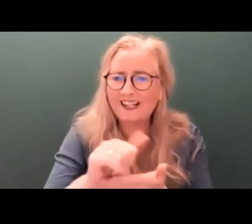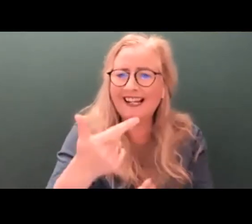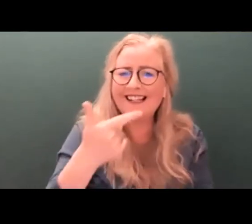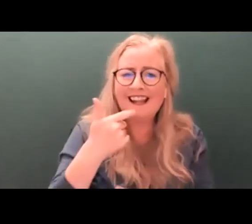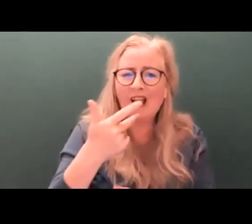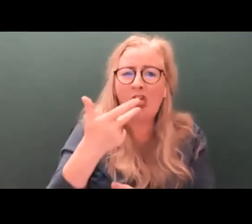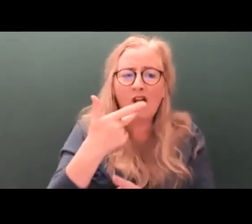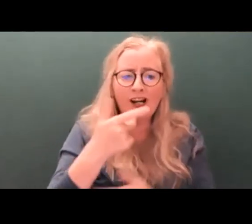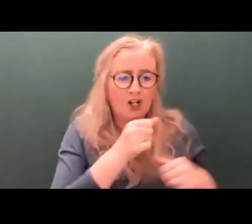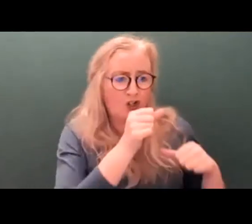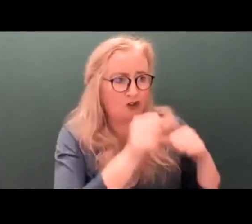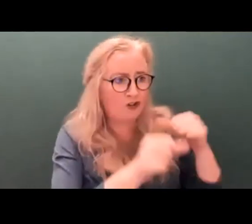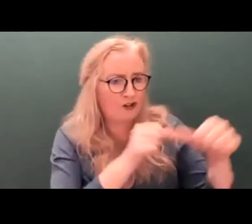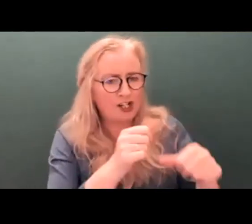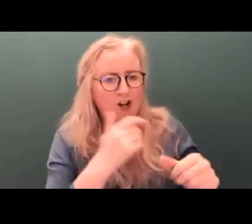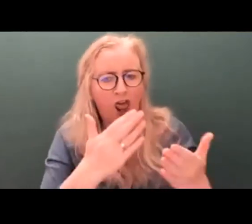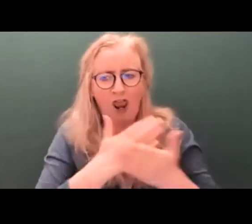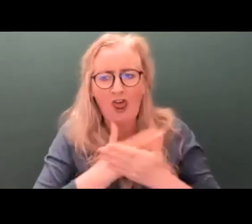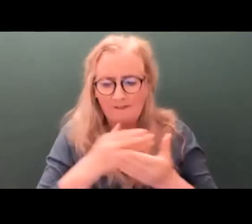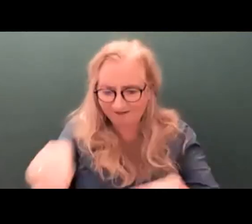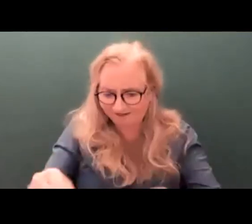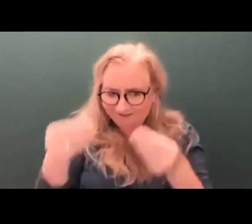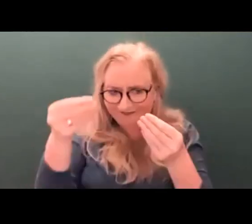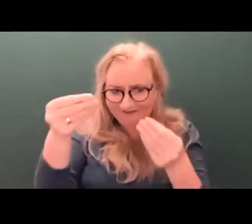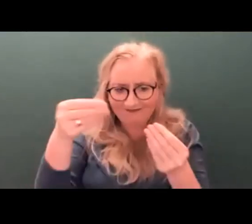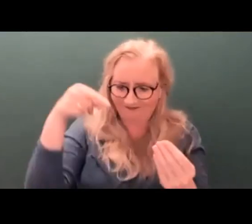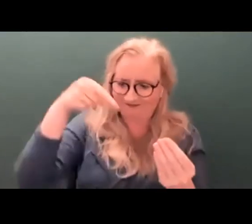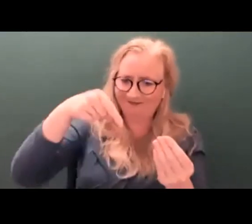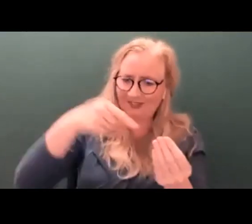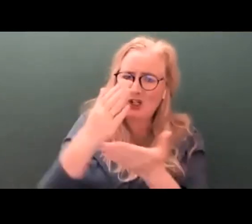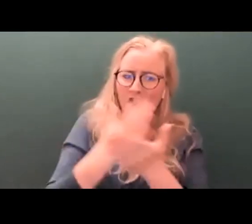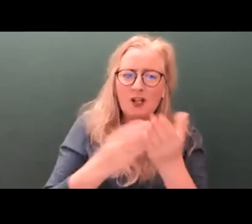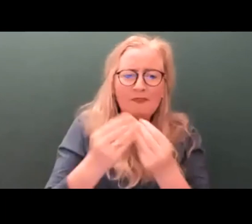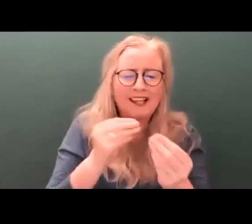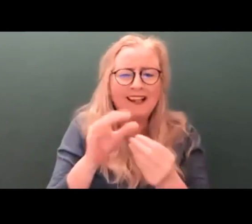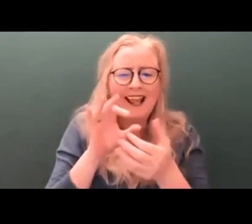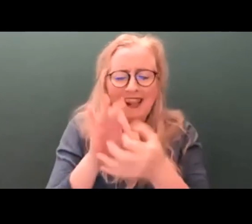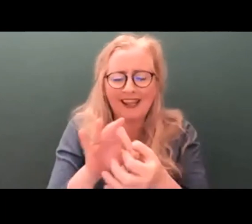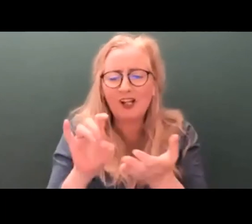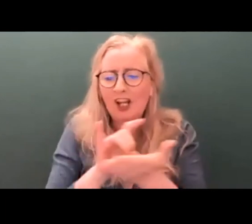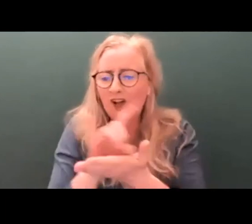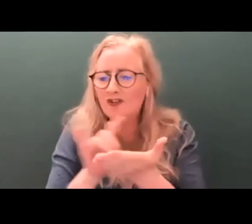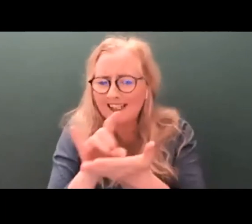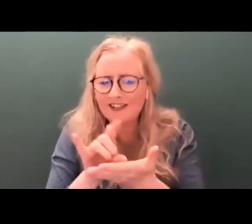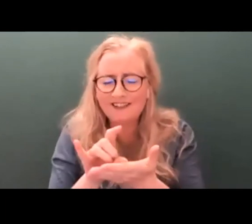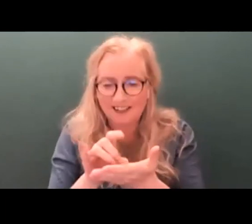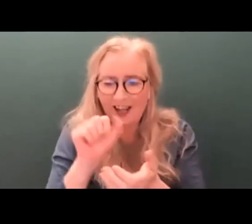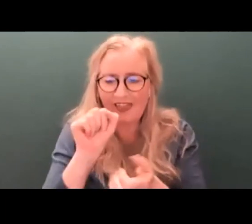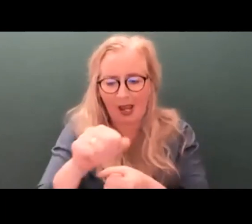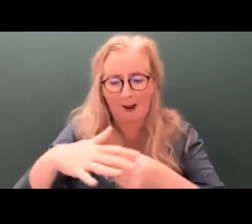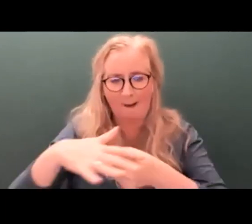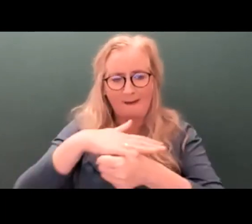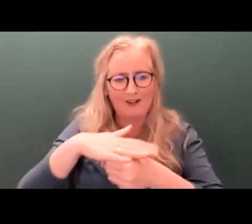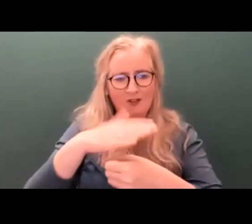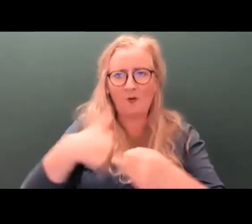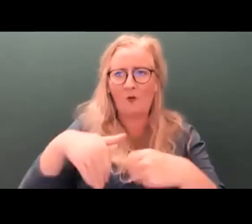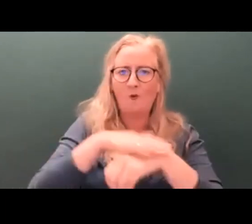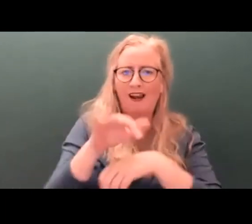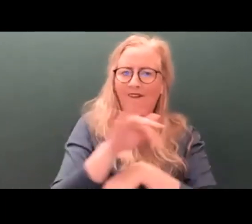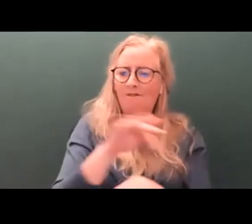loved that they could get their hands on something historical and got to do with the heritage of a place they came for. So